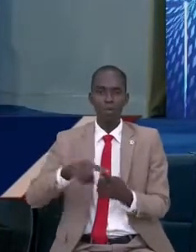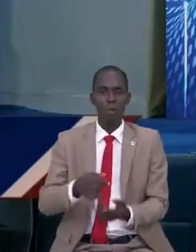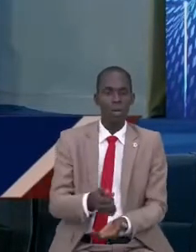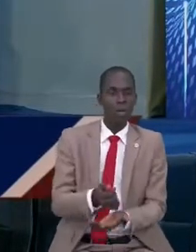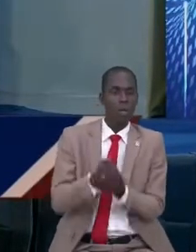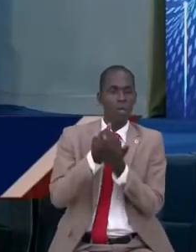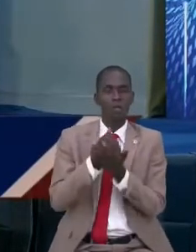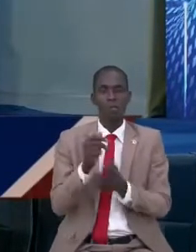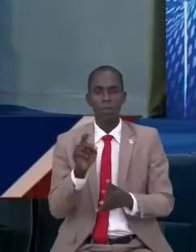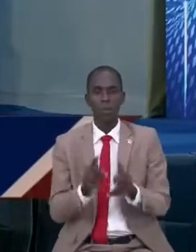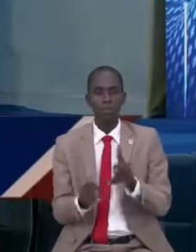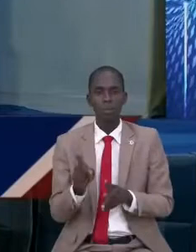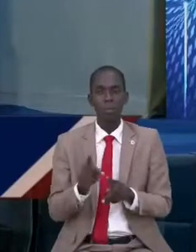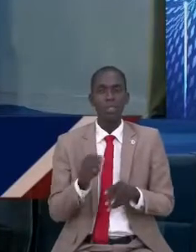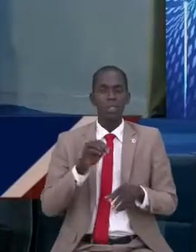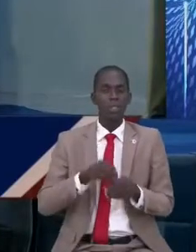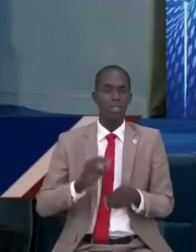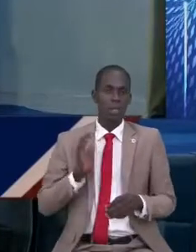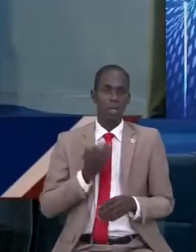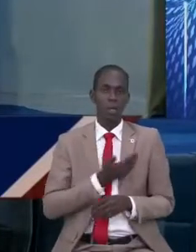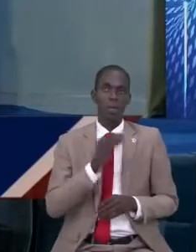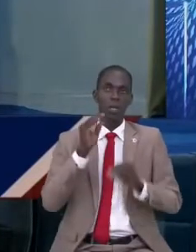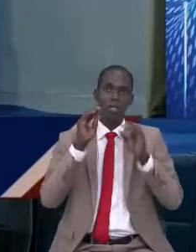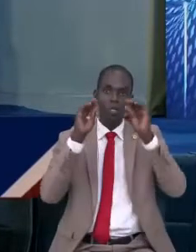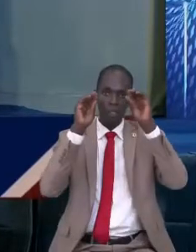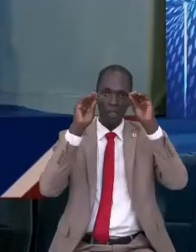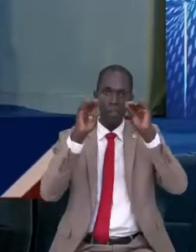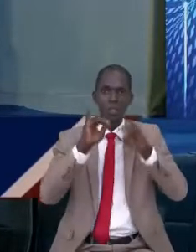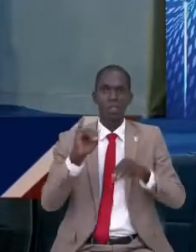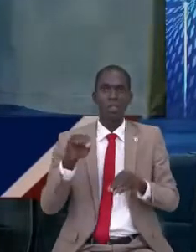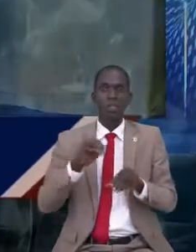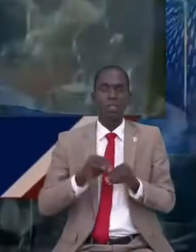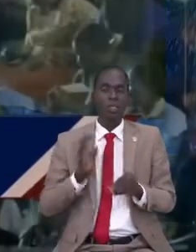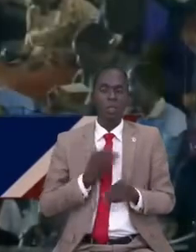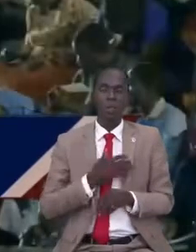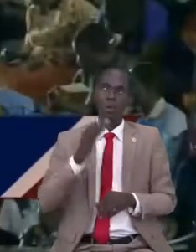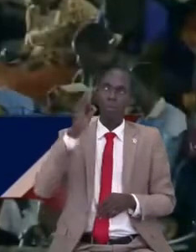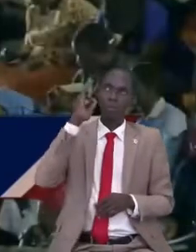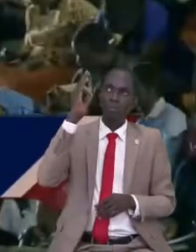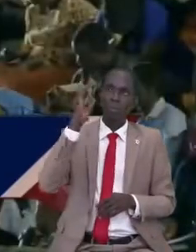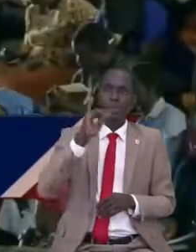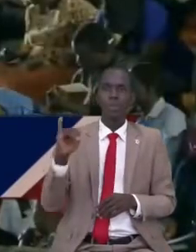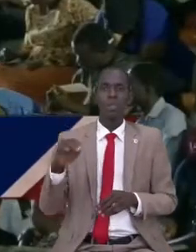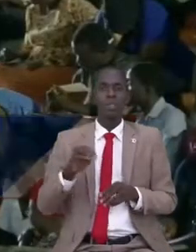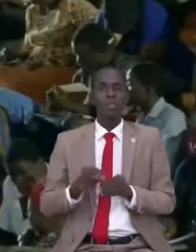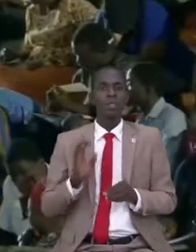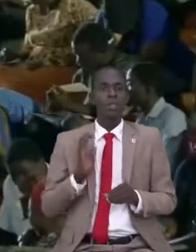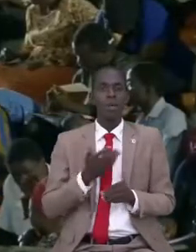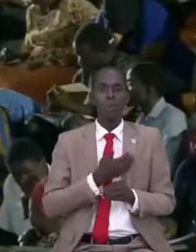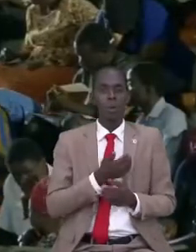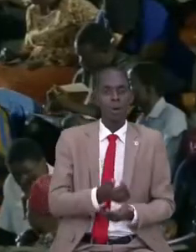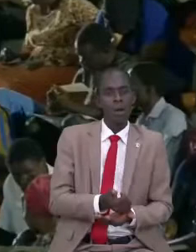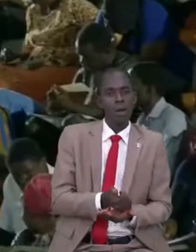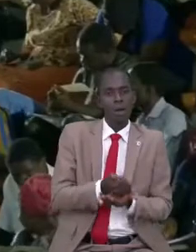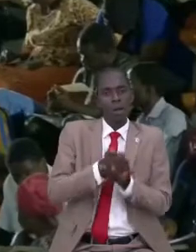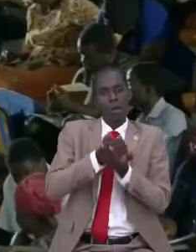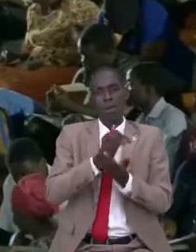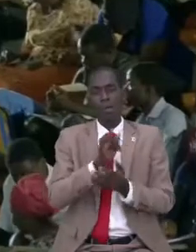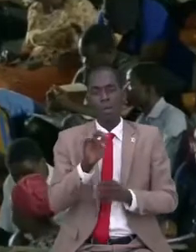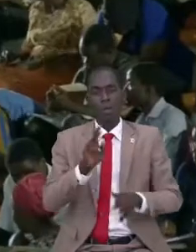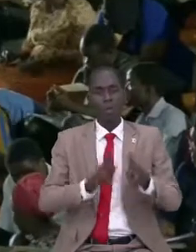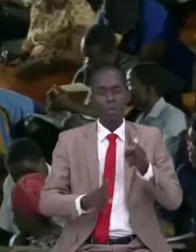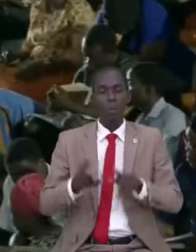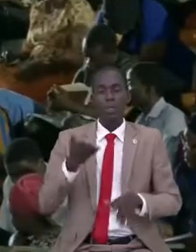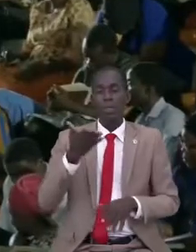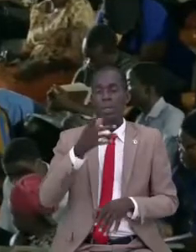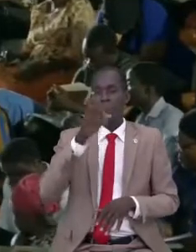hand, in our teaching, in our preaching, in our helping people, there